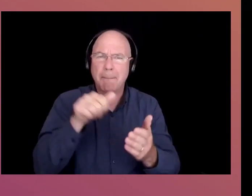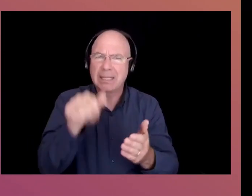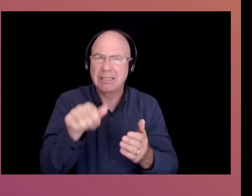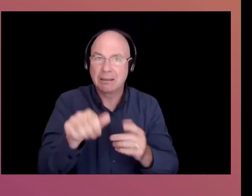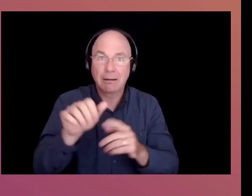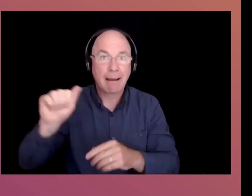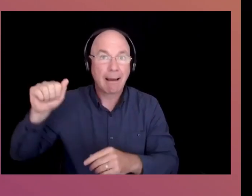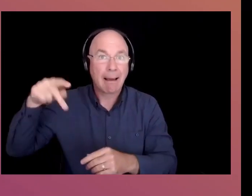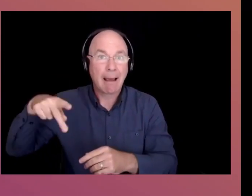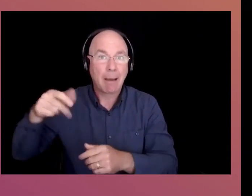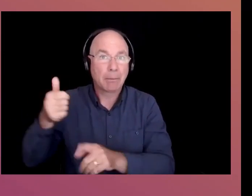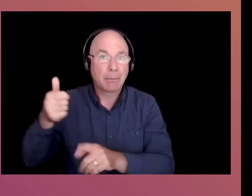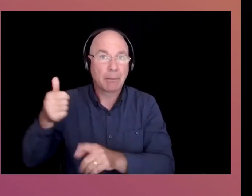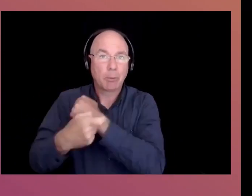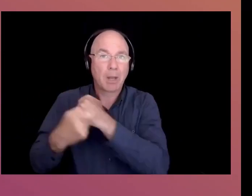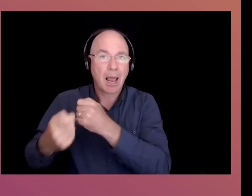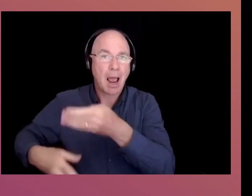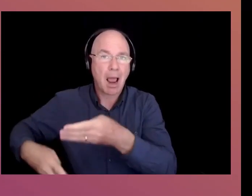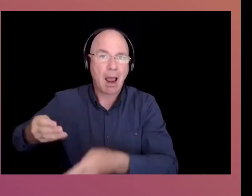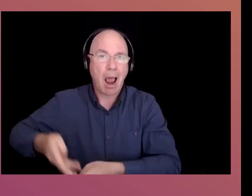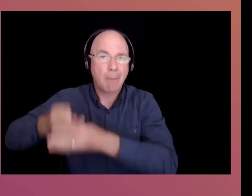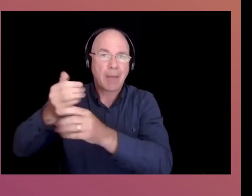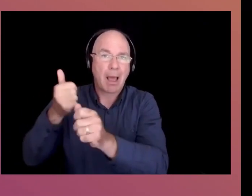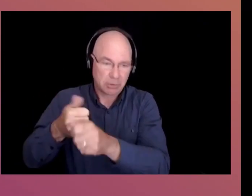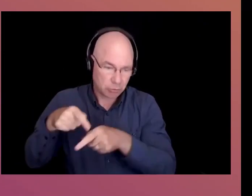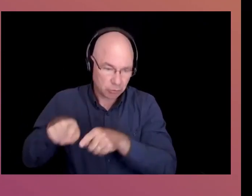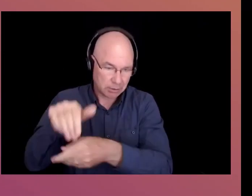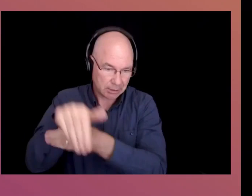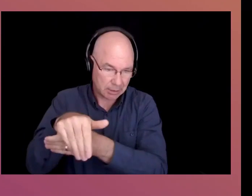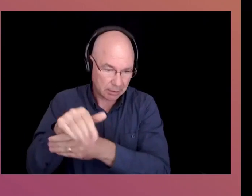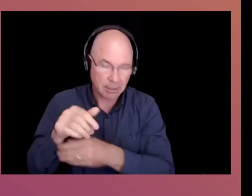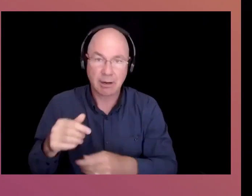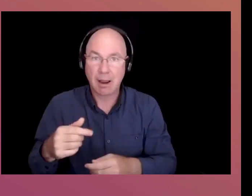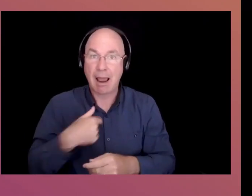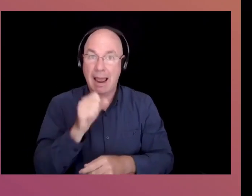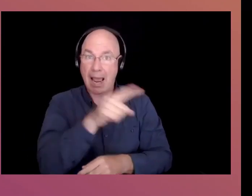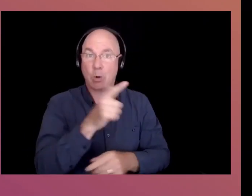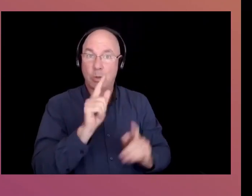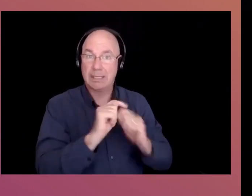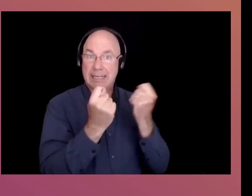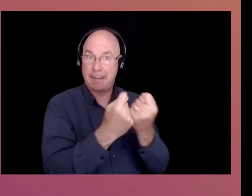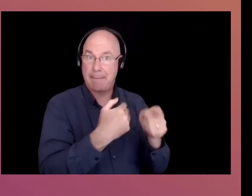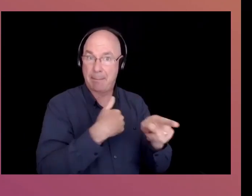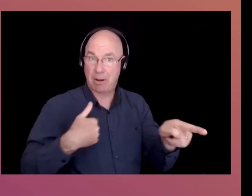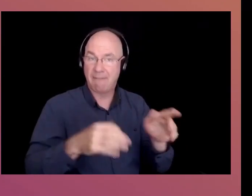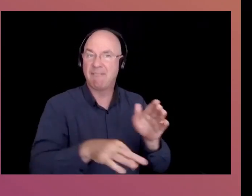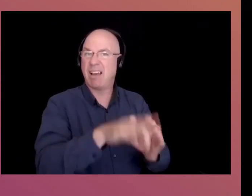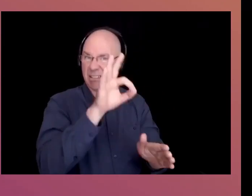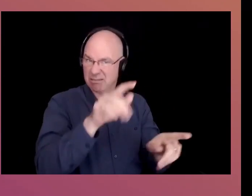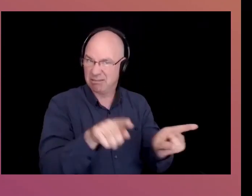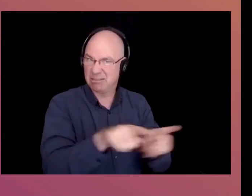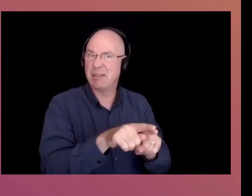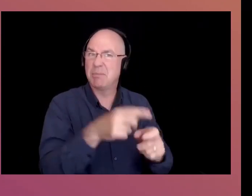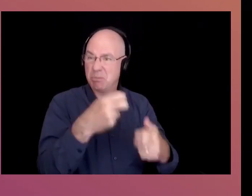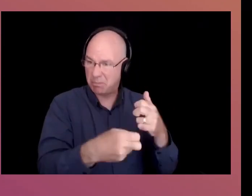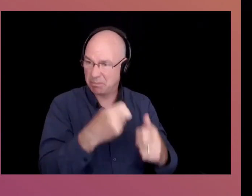automatically updated during the night. I asked my team member about it, and he found the exact same course. I was